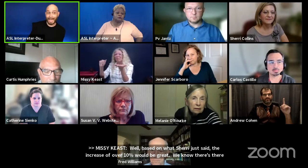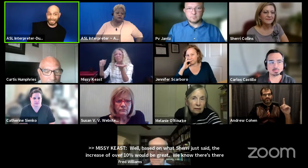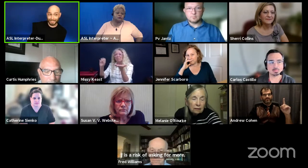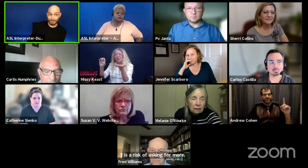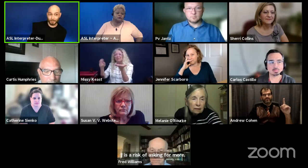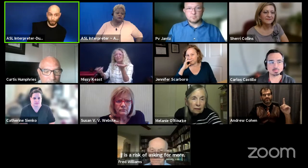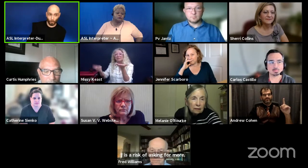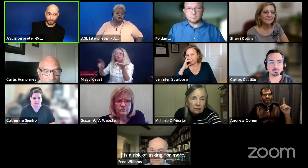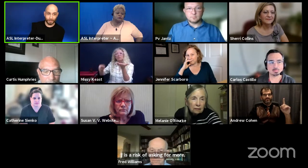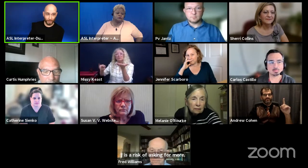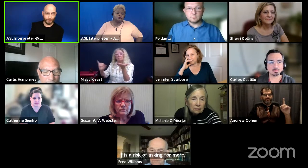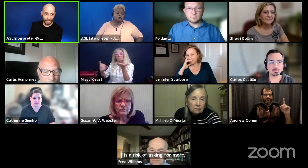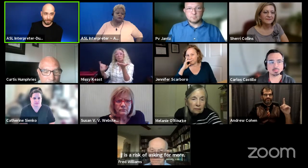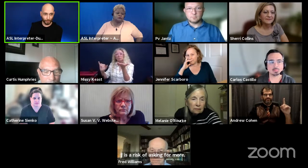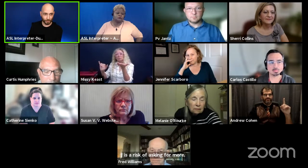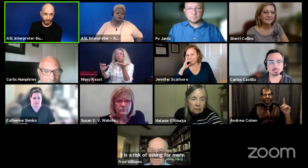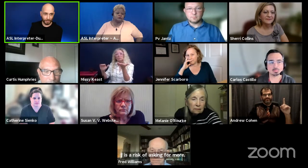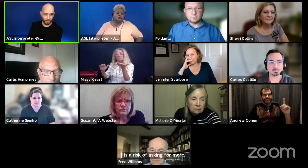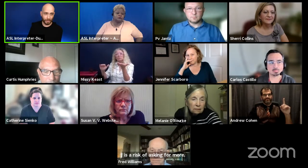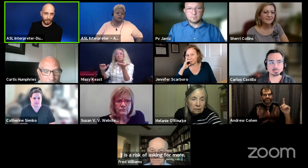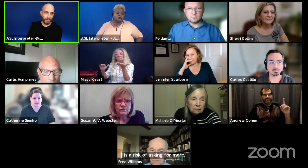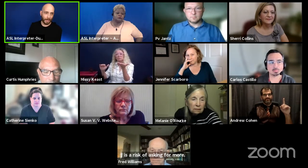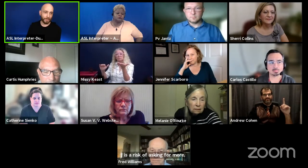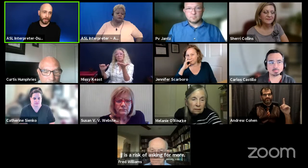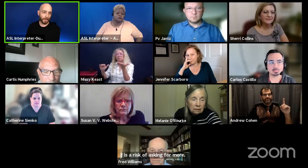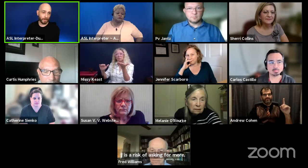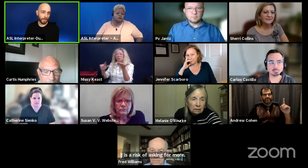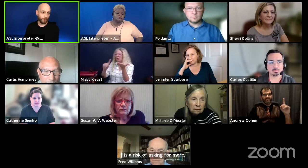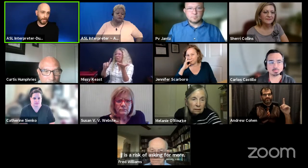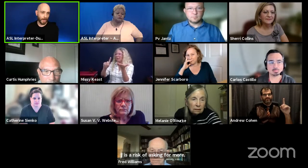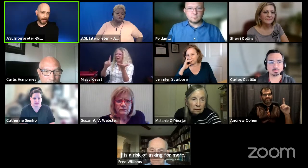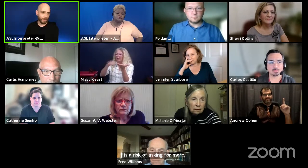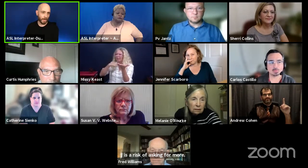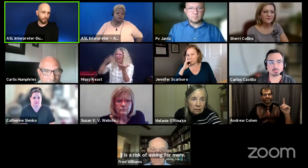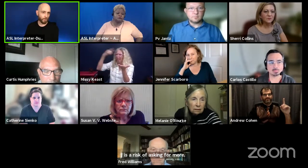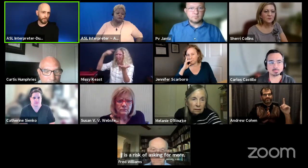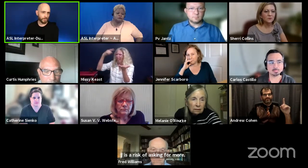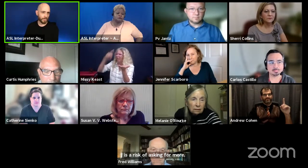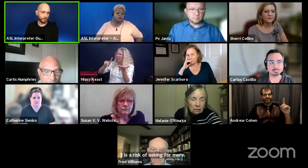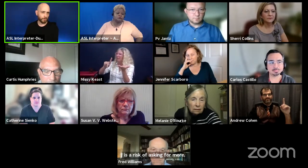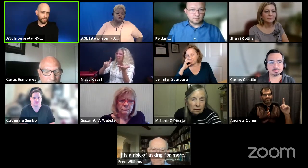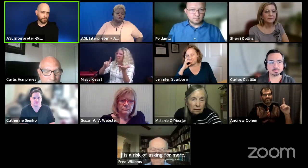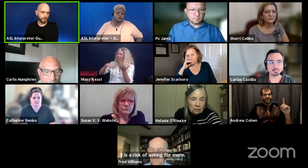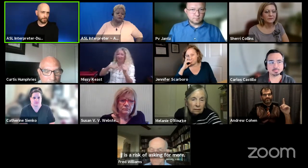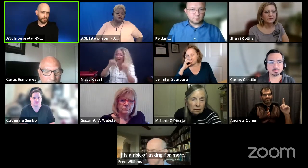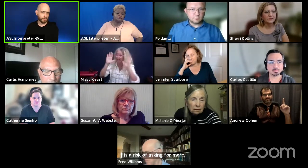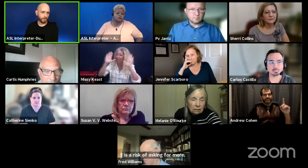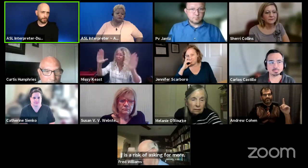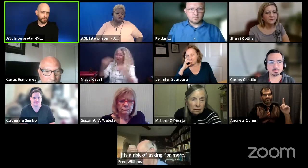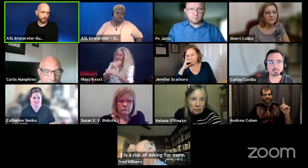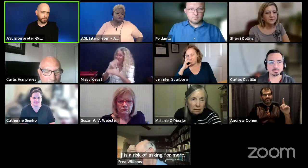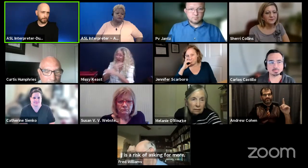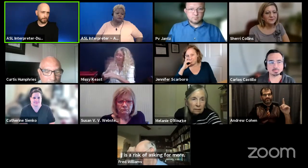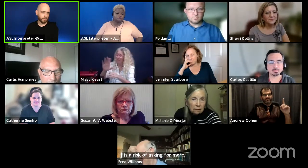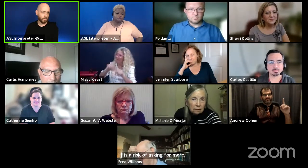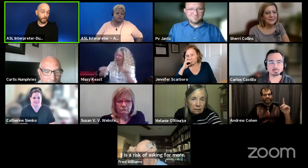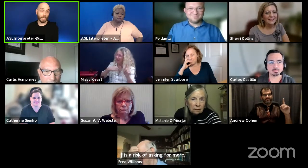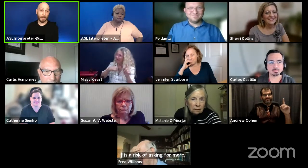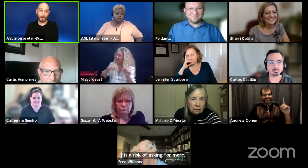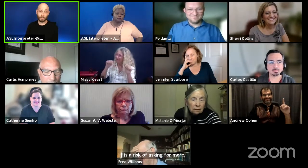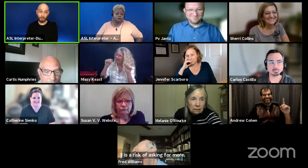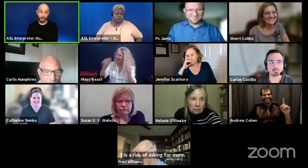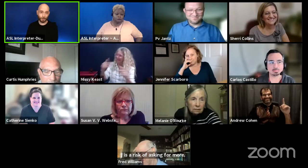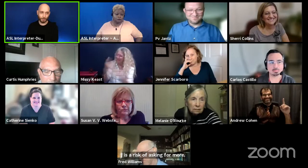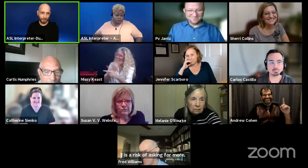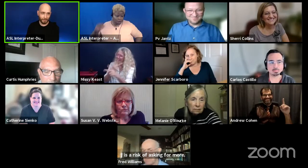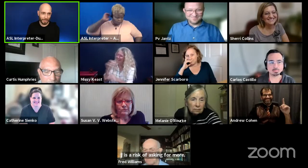that landing point of 10%. And then if we have that bonus increase, well,